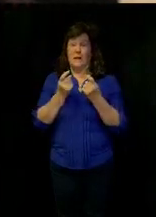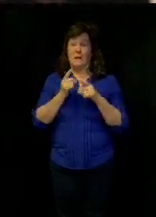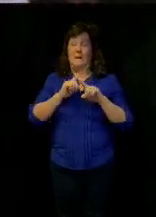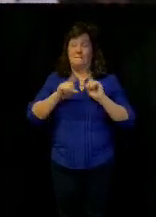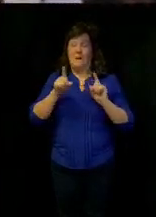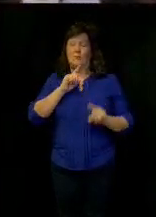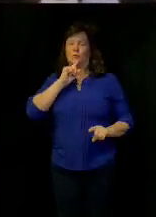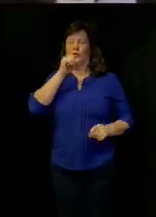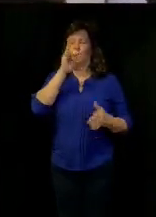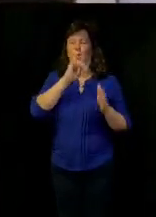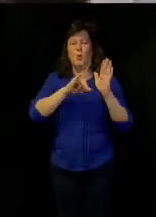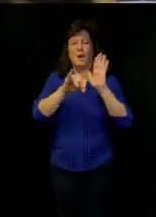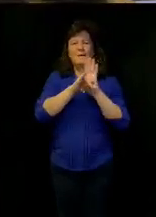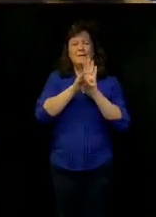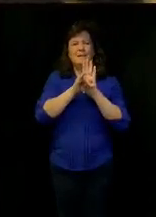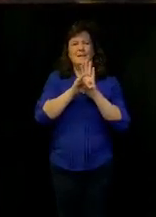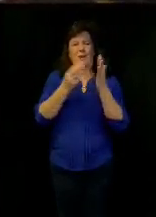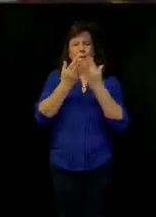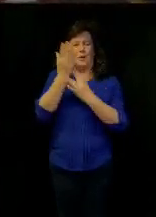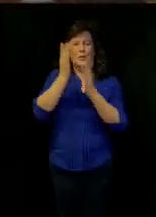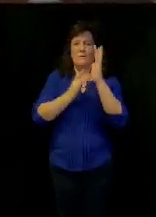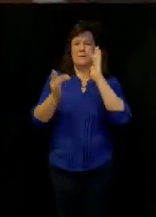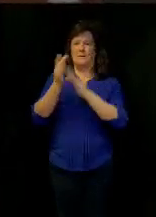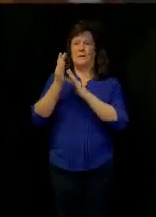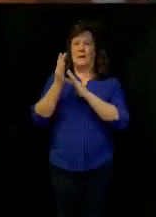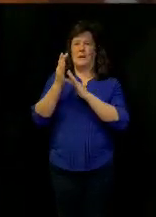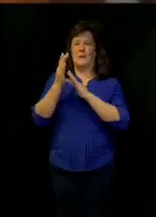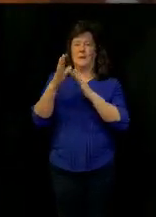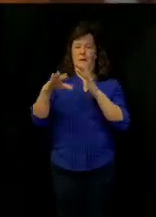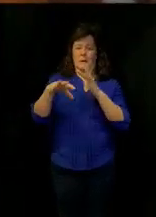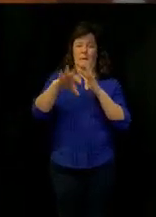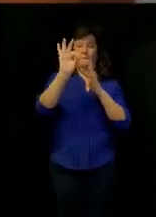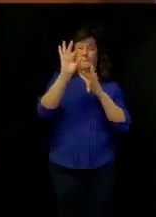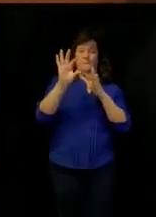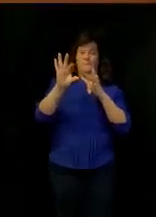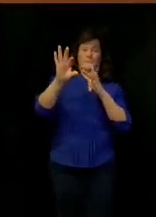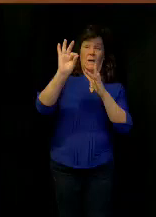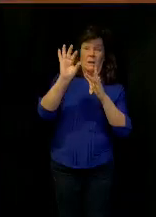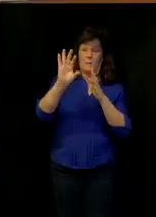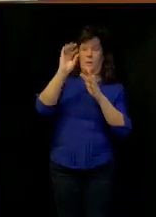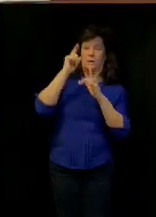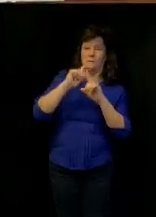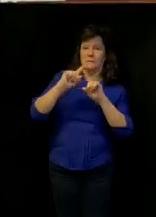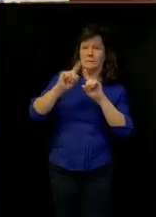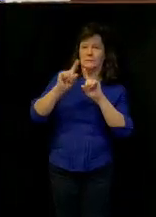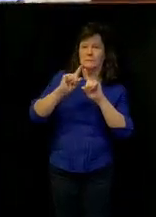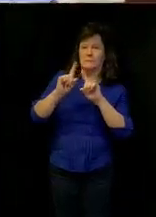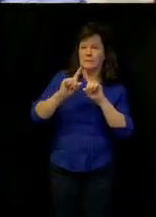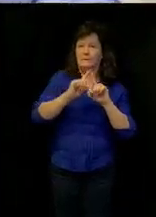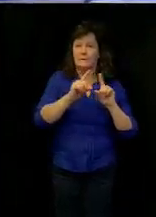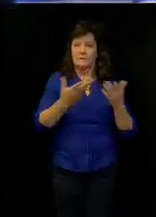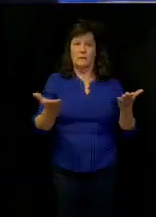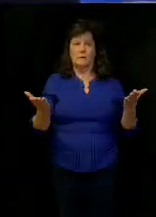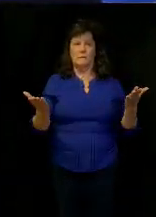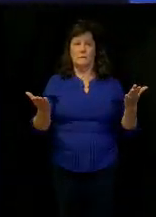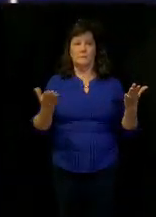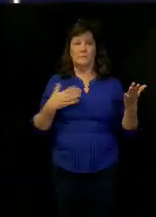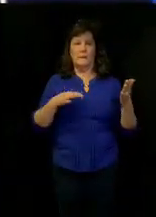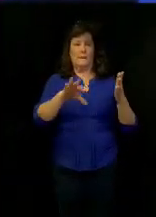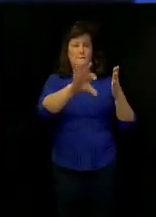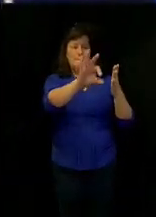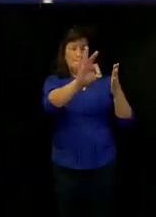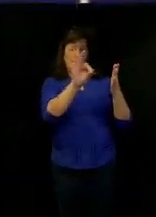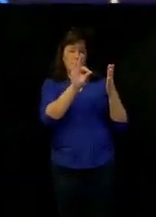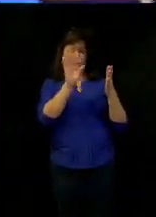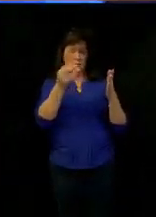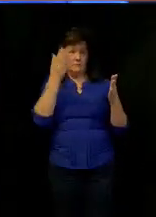truly are in Christ, and all of a sudden I can start pulling gold out of you. I start pulling destiny out of me. I hear this. I see it. I pull